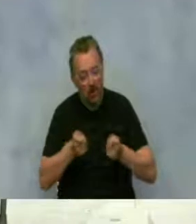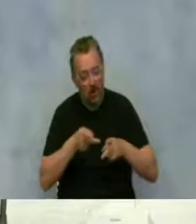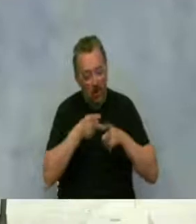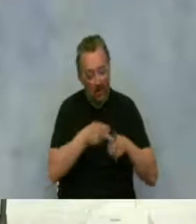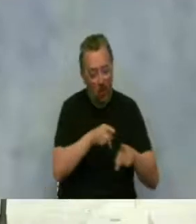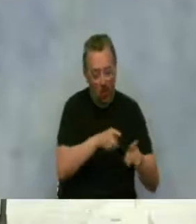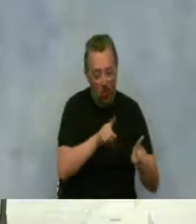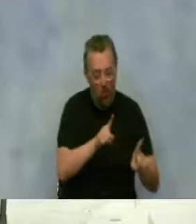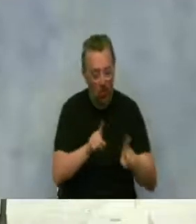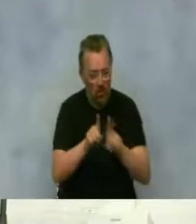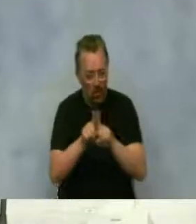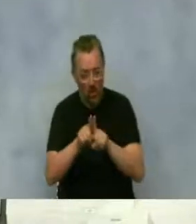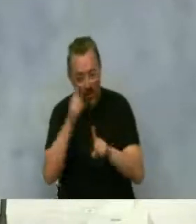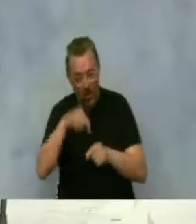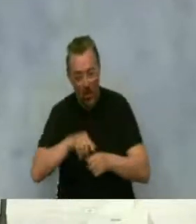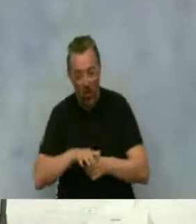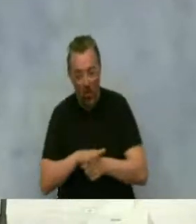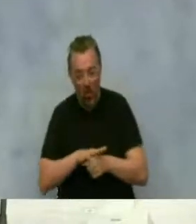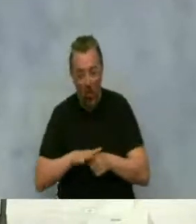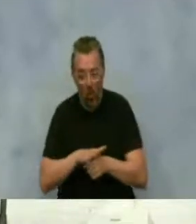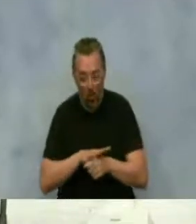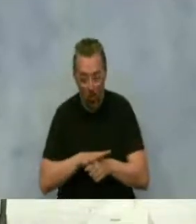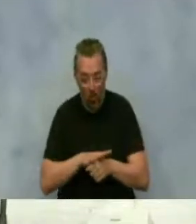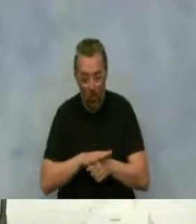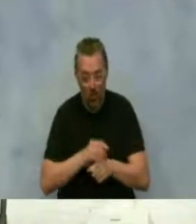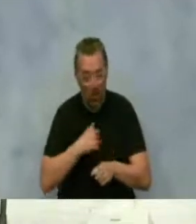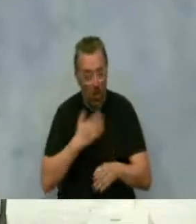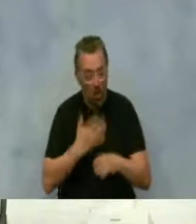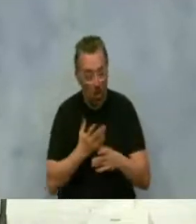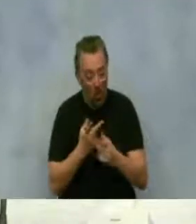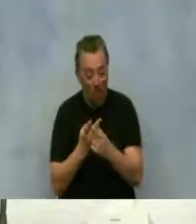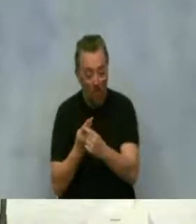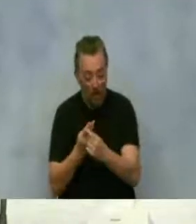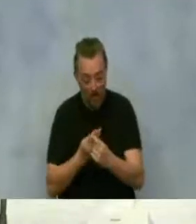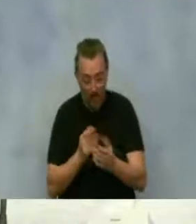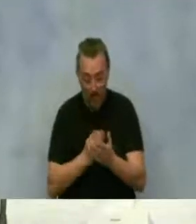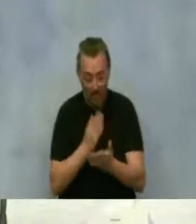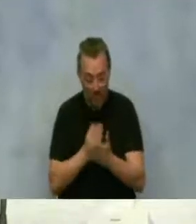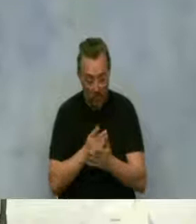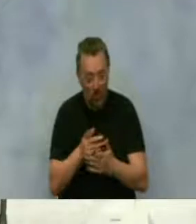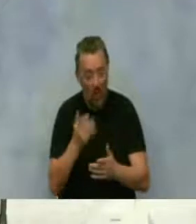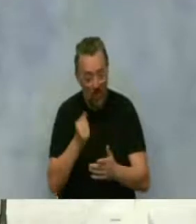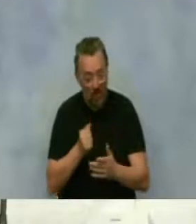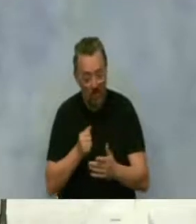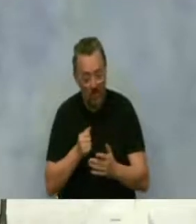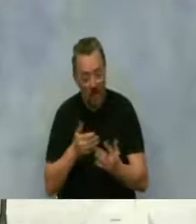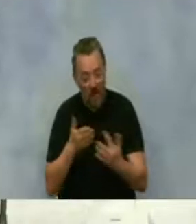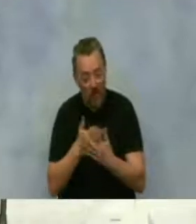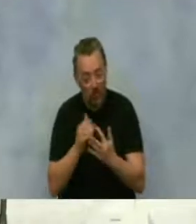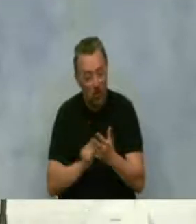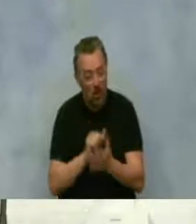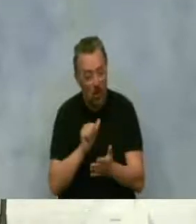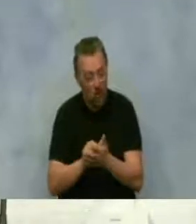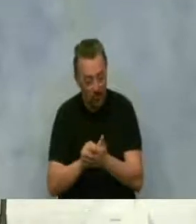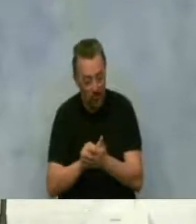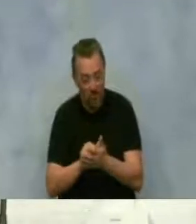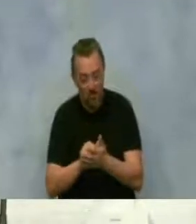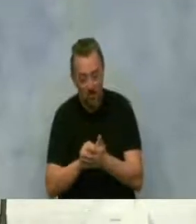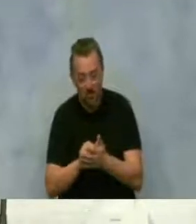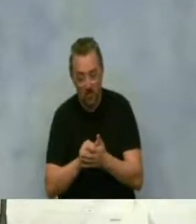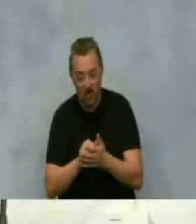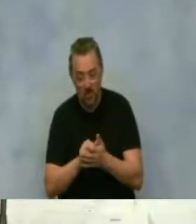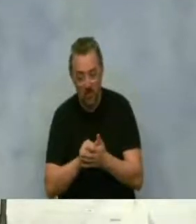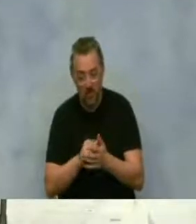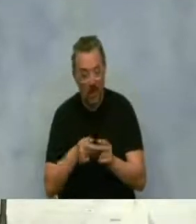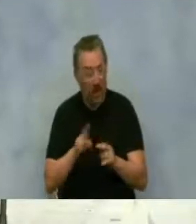that. I think locally we work with our partners to try and make sure we access appropriate accommodation. If there was issues there, then of course we can pick them